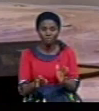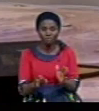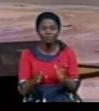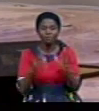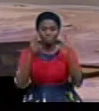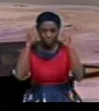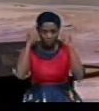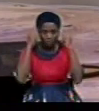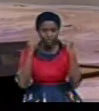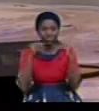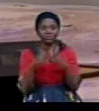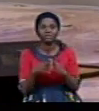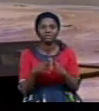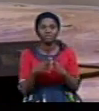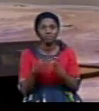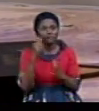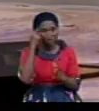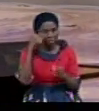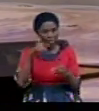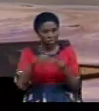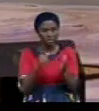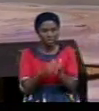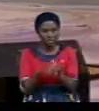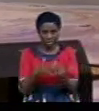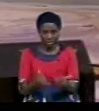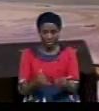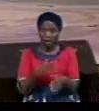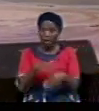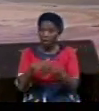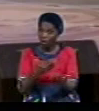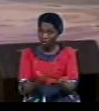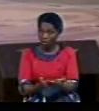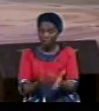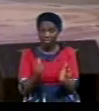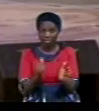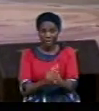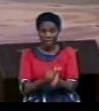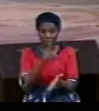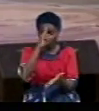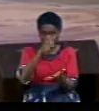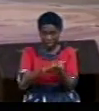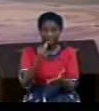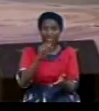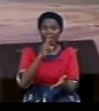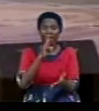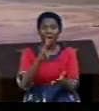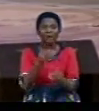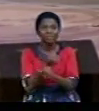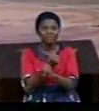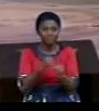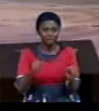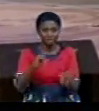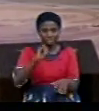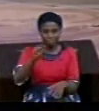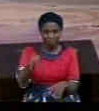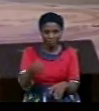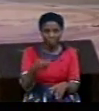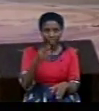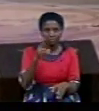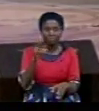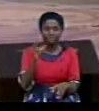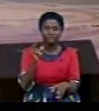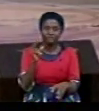about that now all that believe are Justified from all things